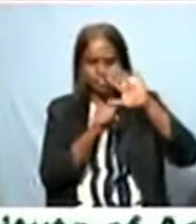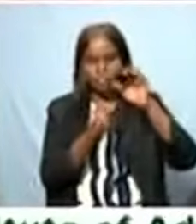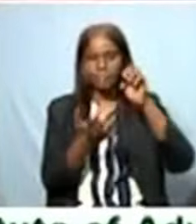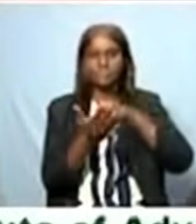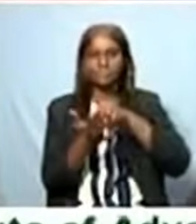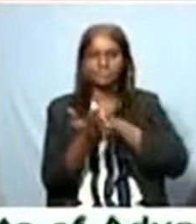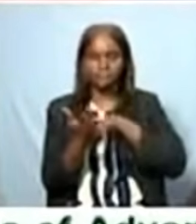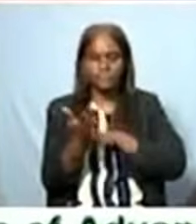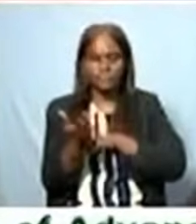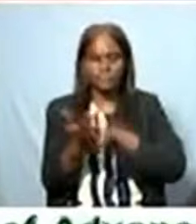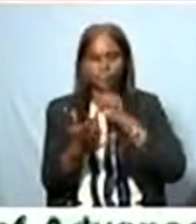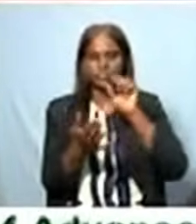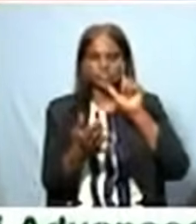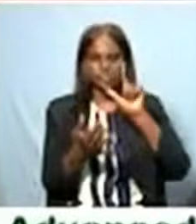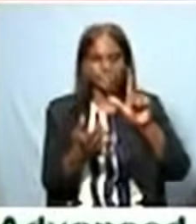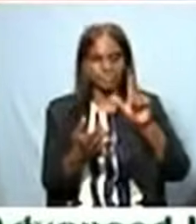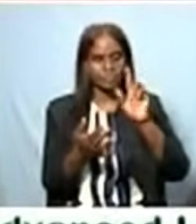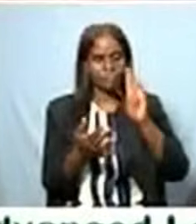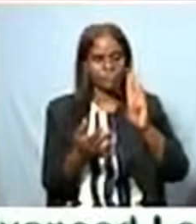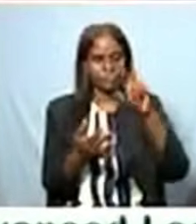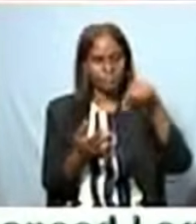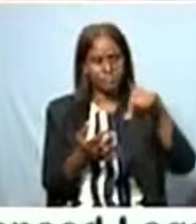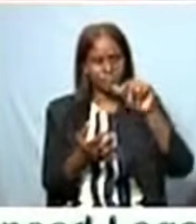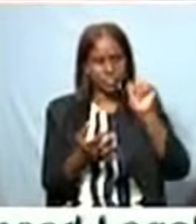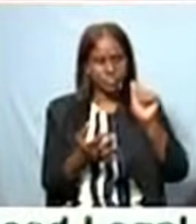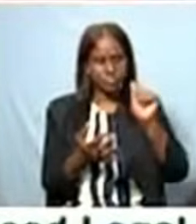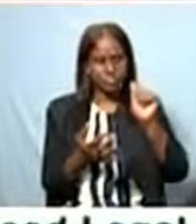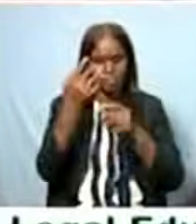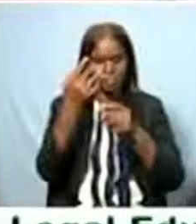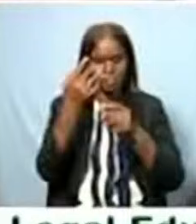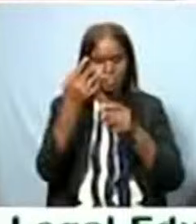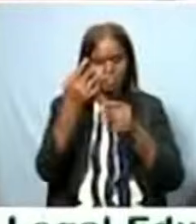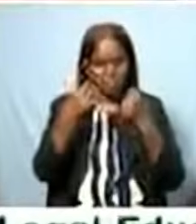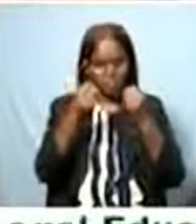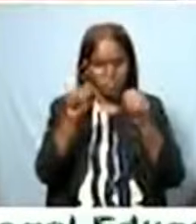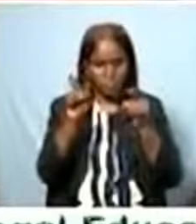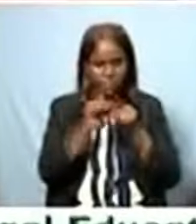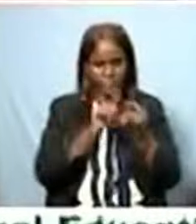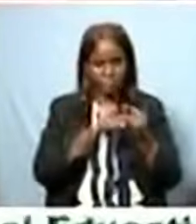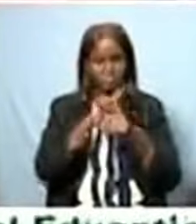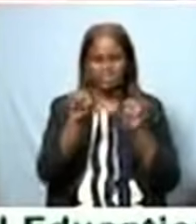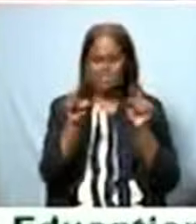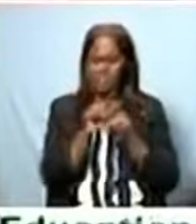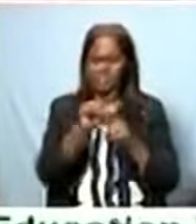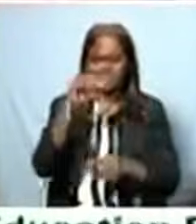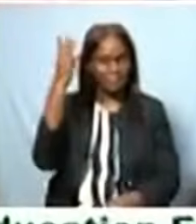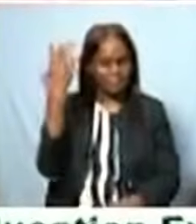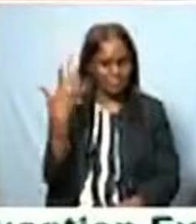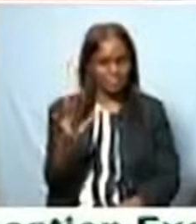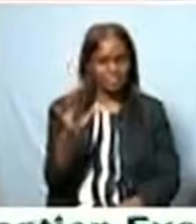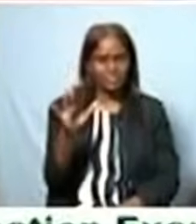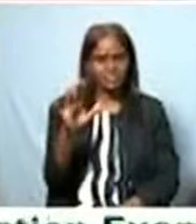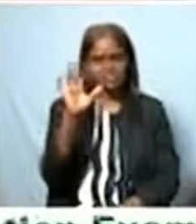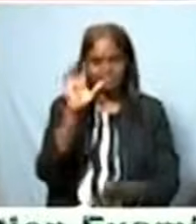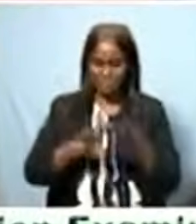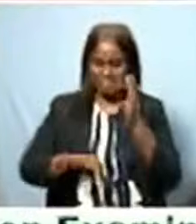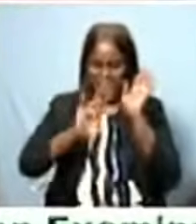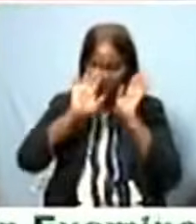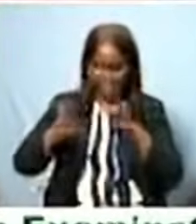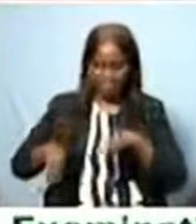exams, LPQE, in 5 attempts was permanently